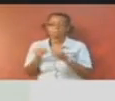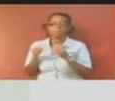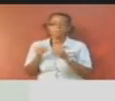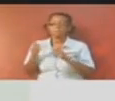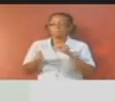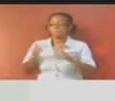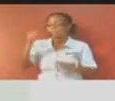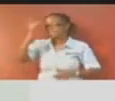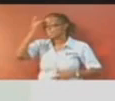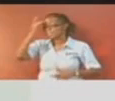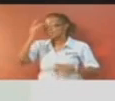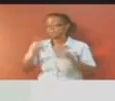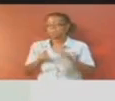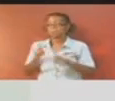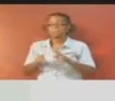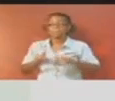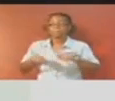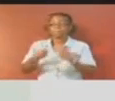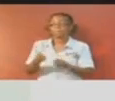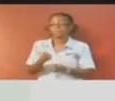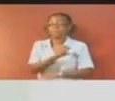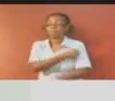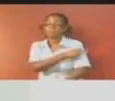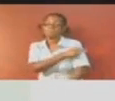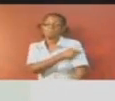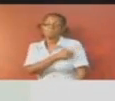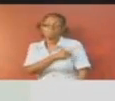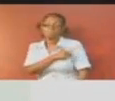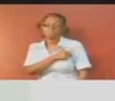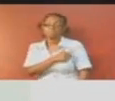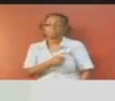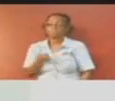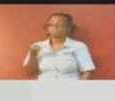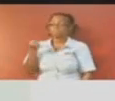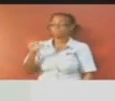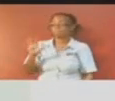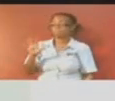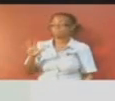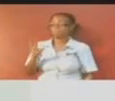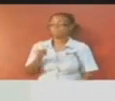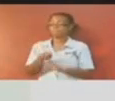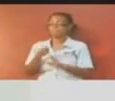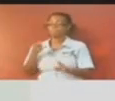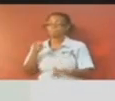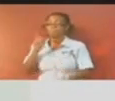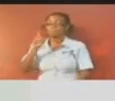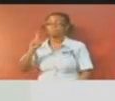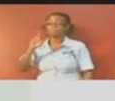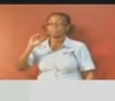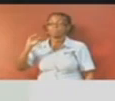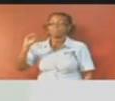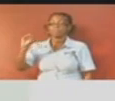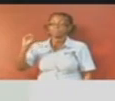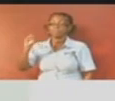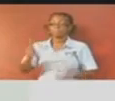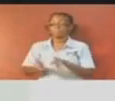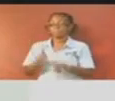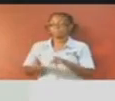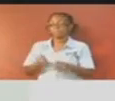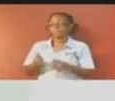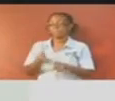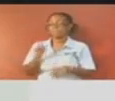that approximately 15 persons of every 100 confirmed cases require